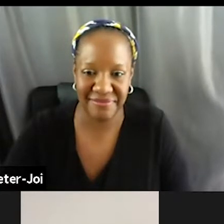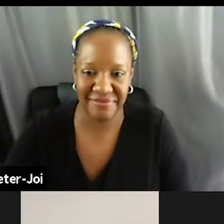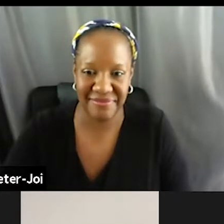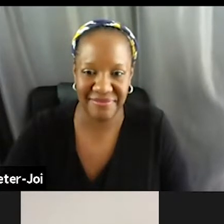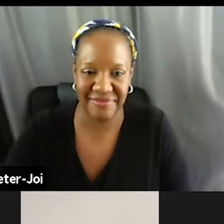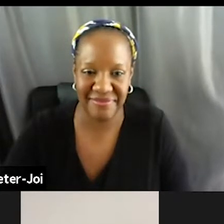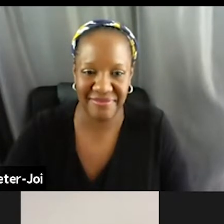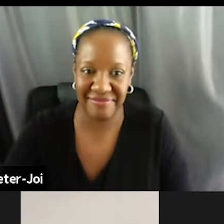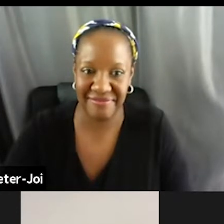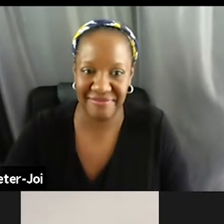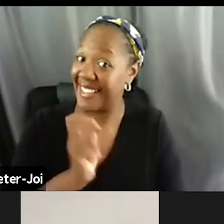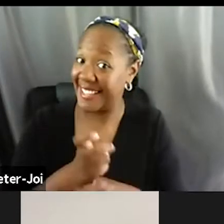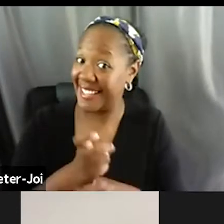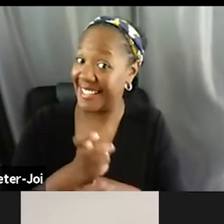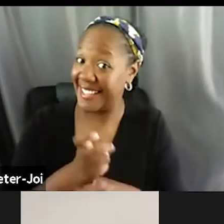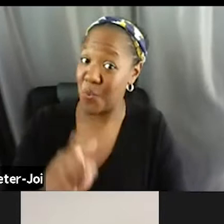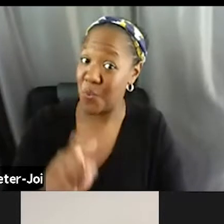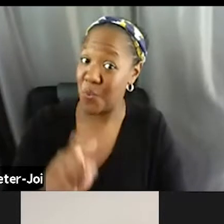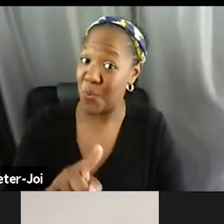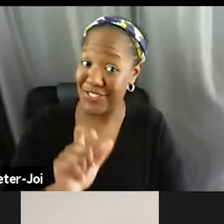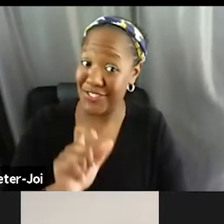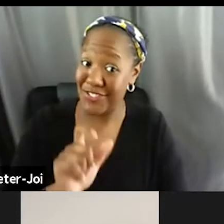Ooh, tough question, huh?